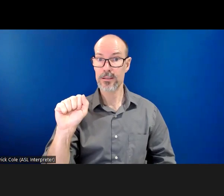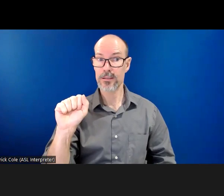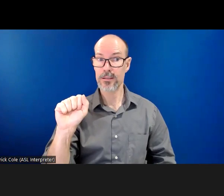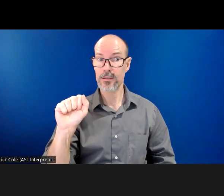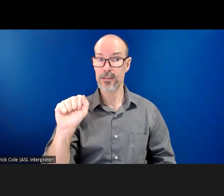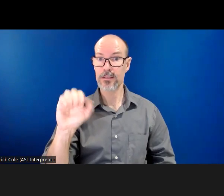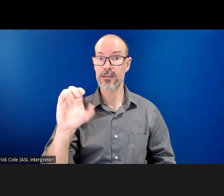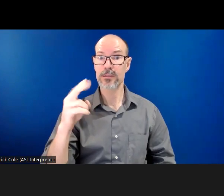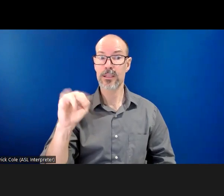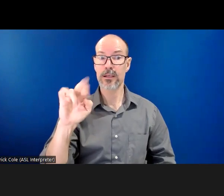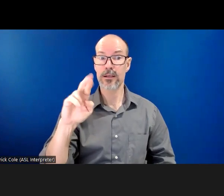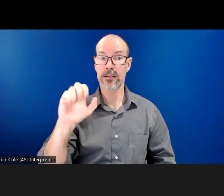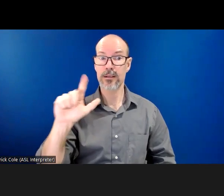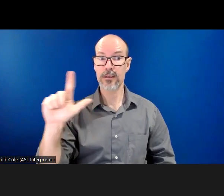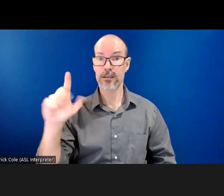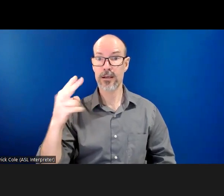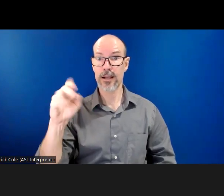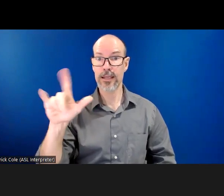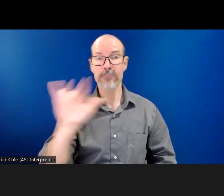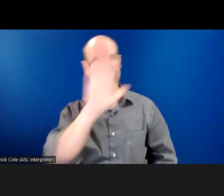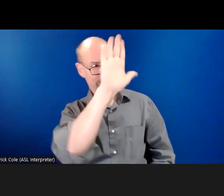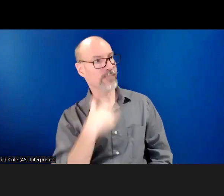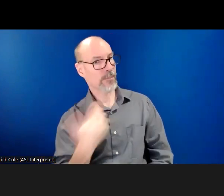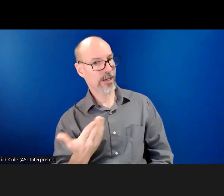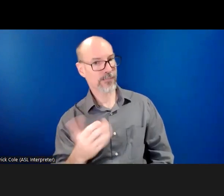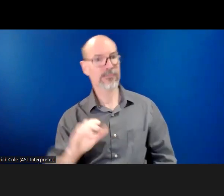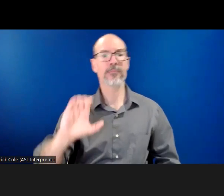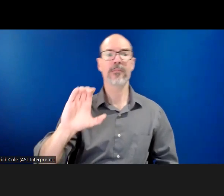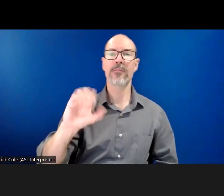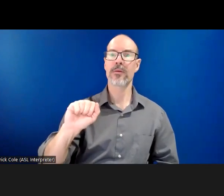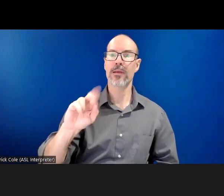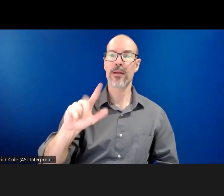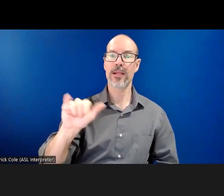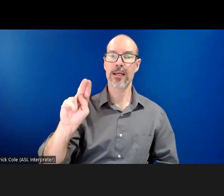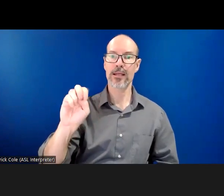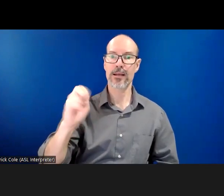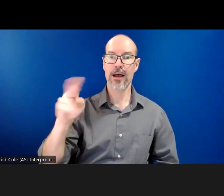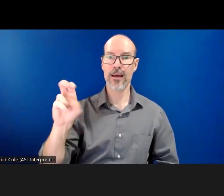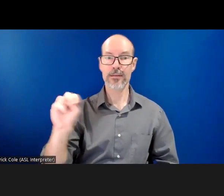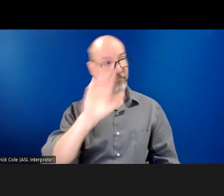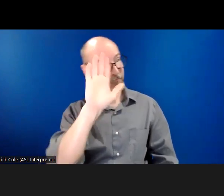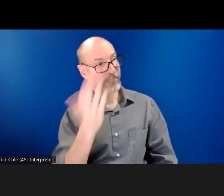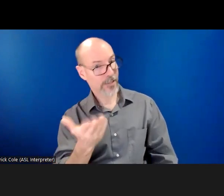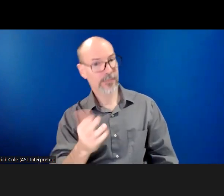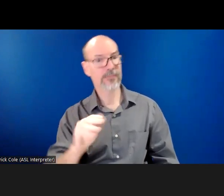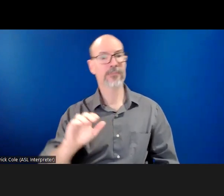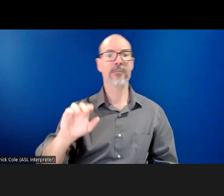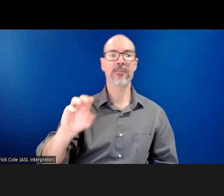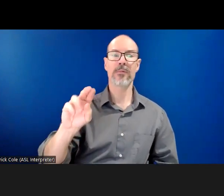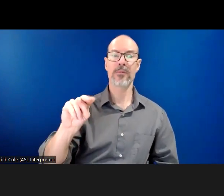Cheryl Hawley. Here. Caroline Hahn. Here. Namrita